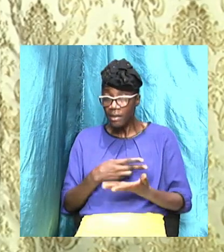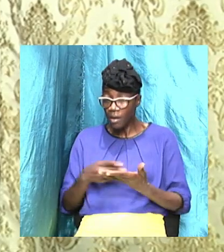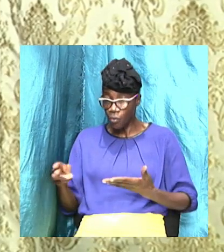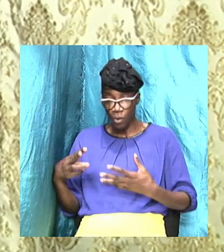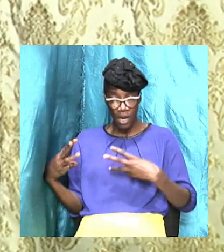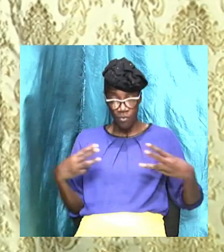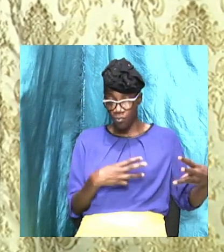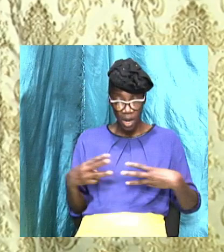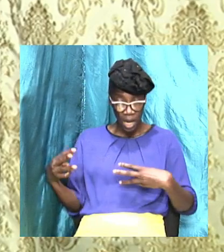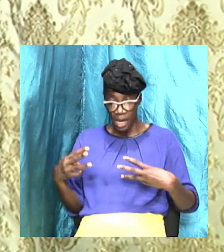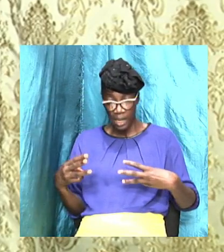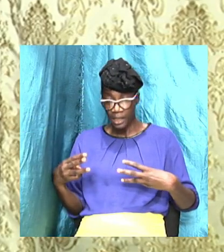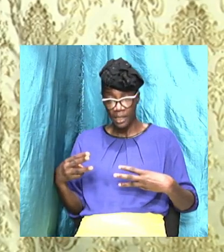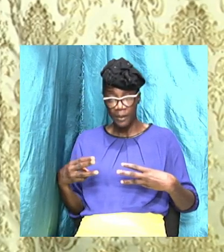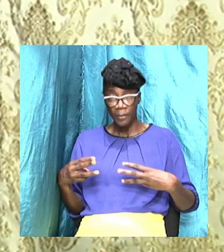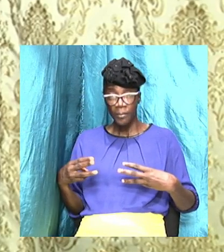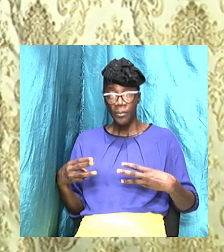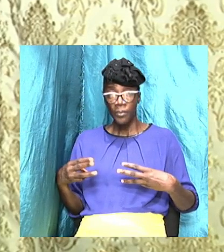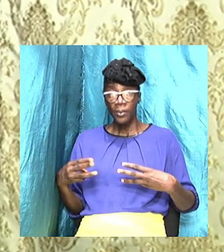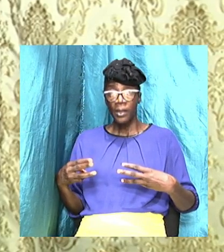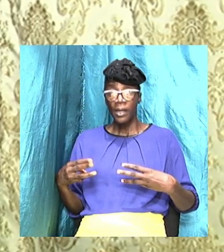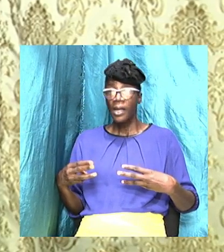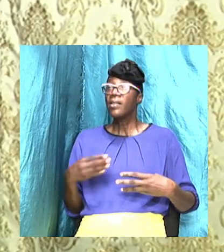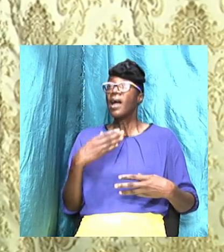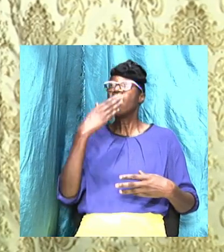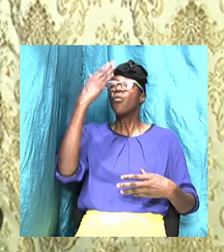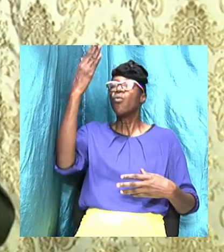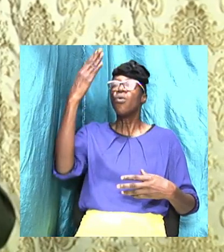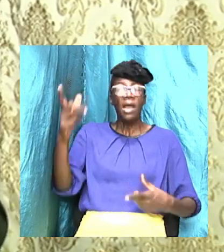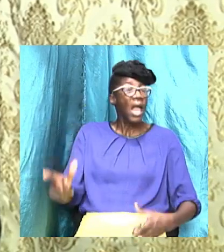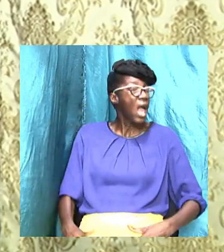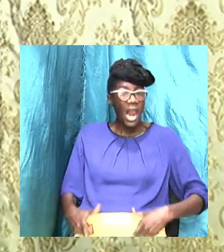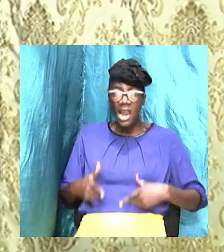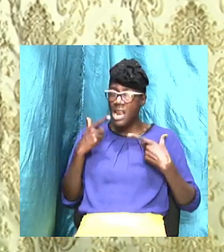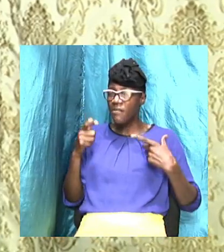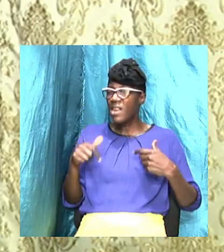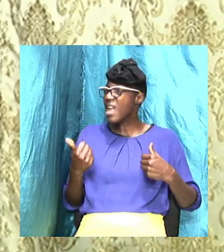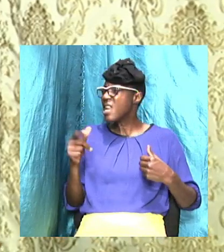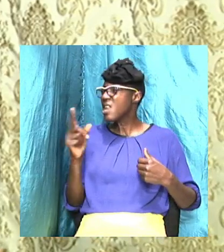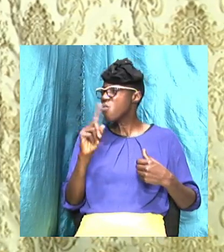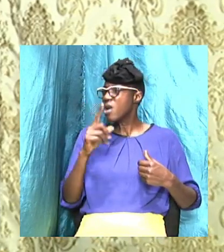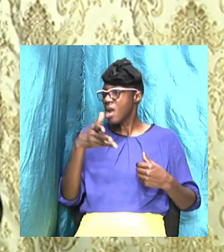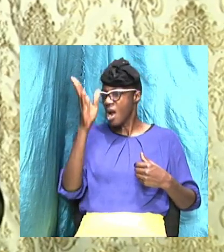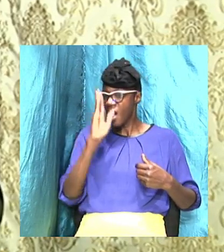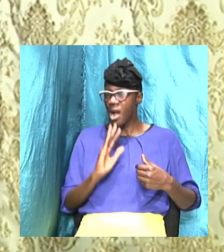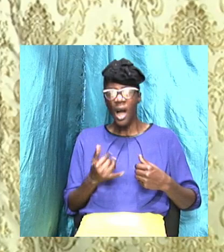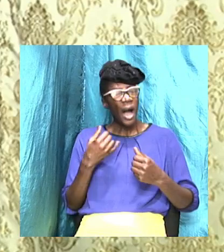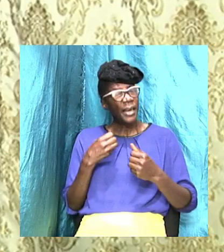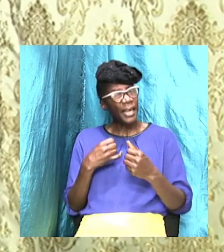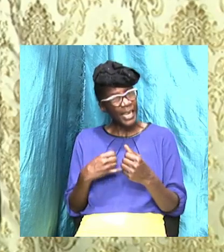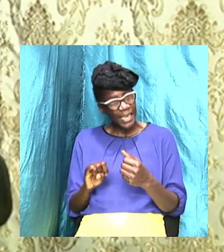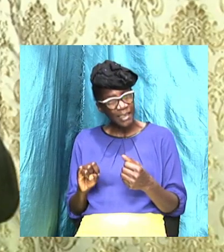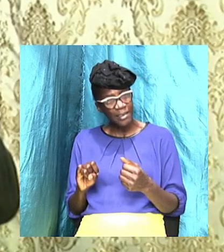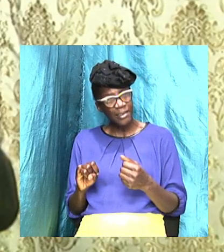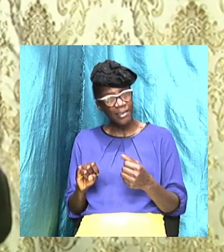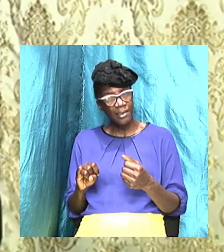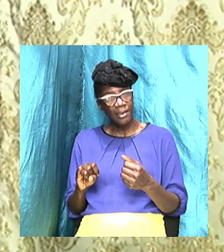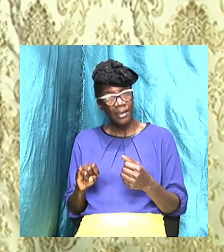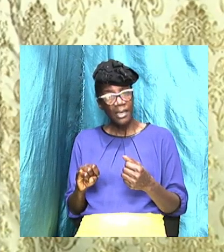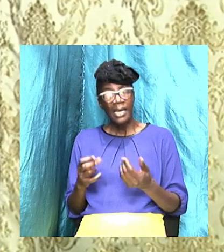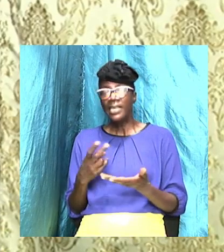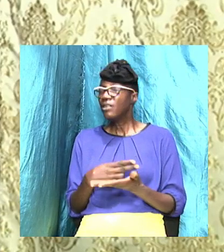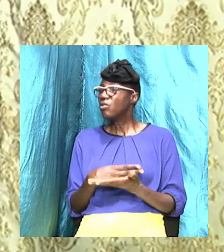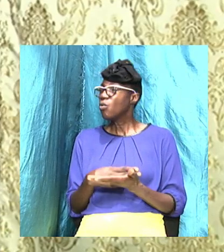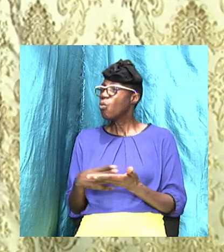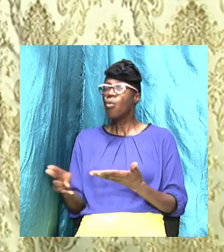the habitation of God, it says, thy holy habit. Anywhere God is, amen, it is holy.